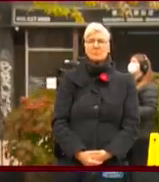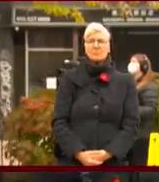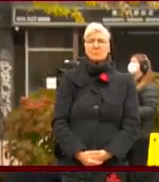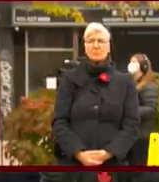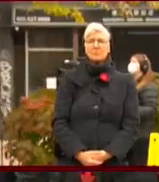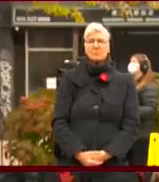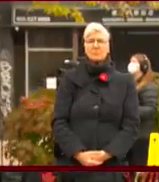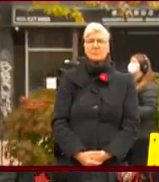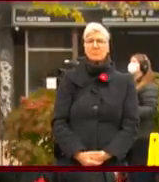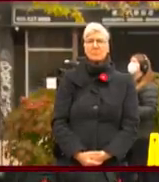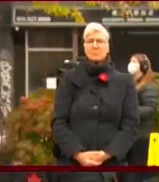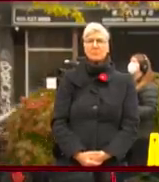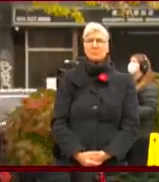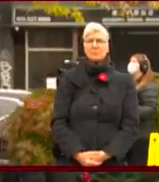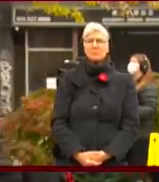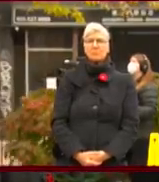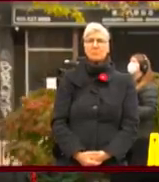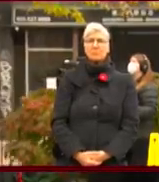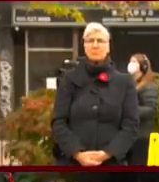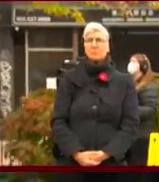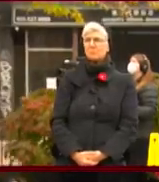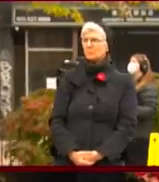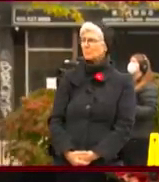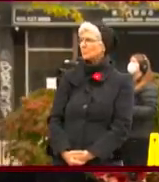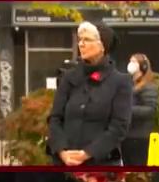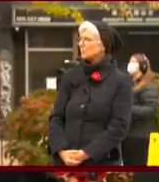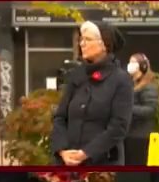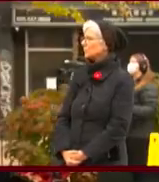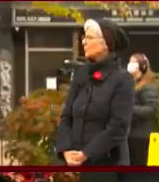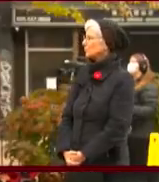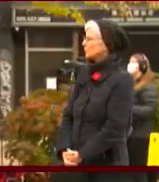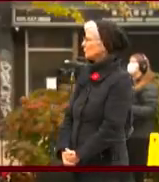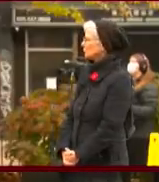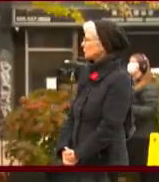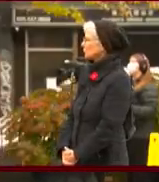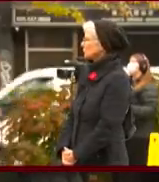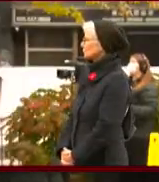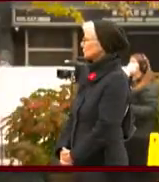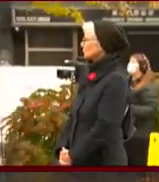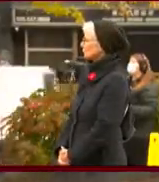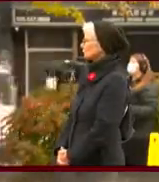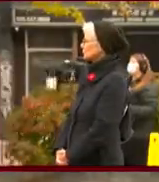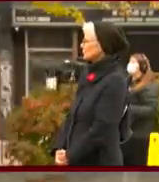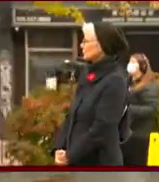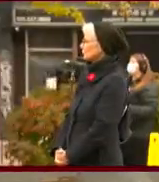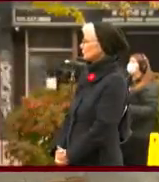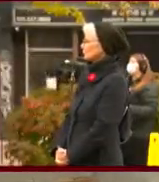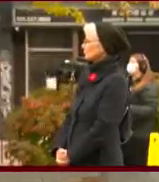Thank you.